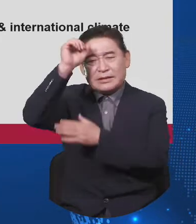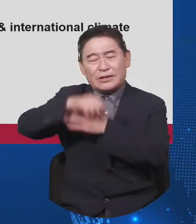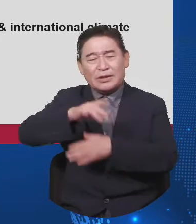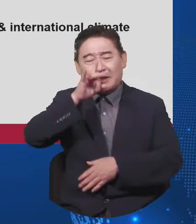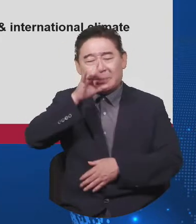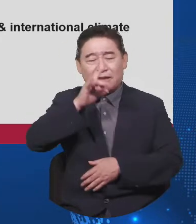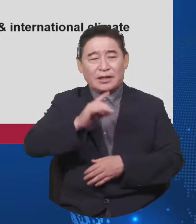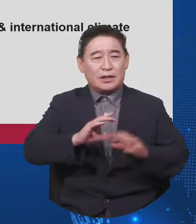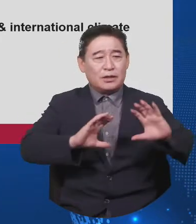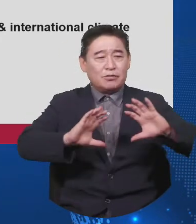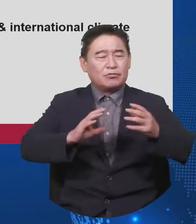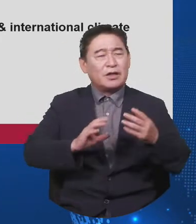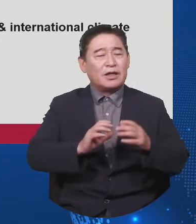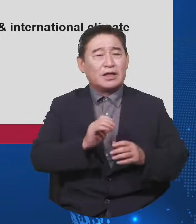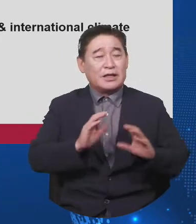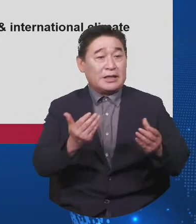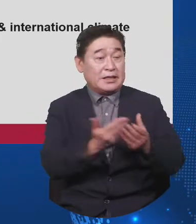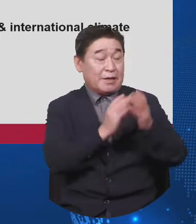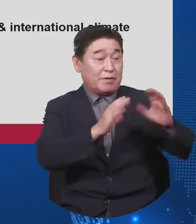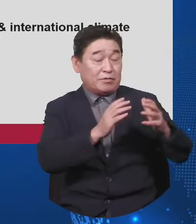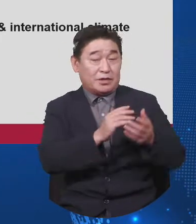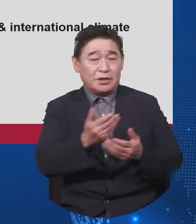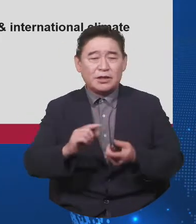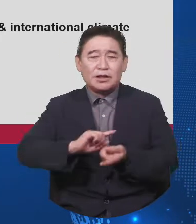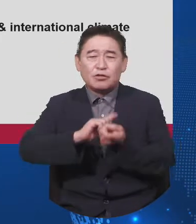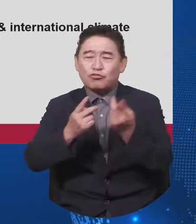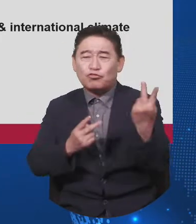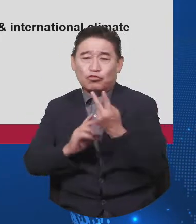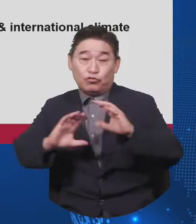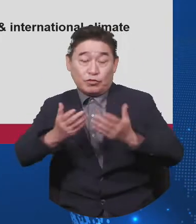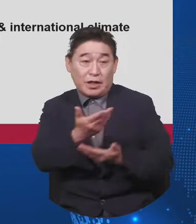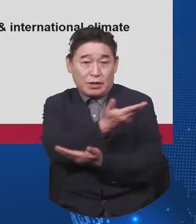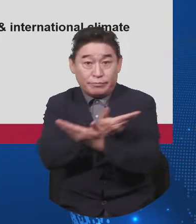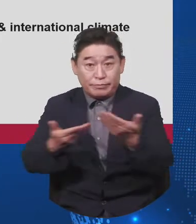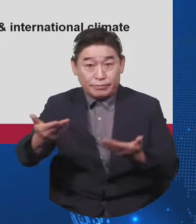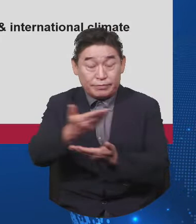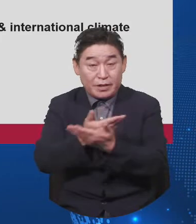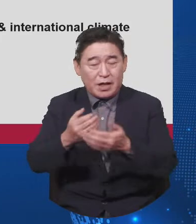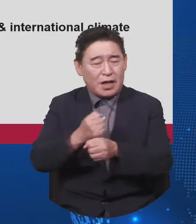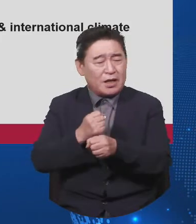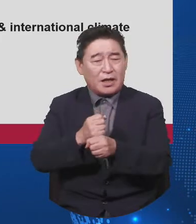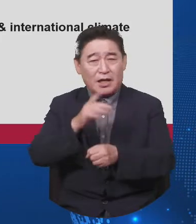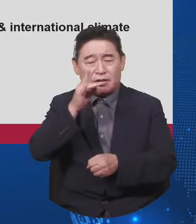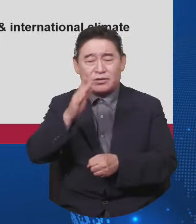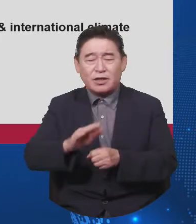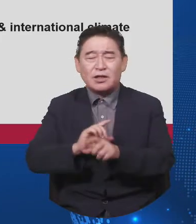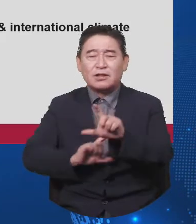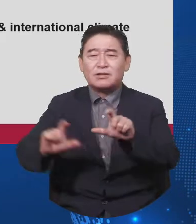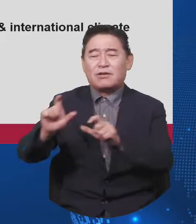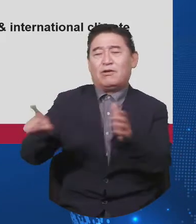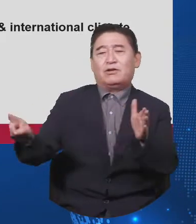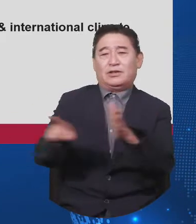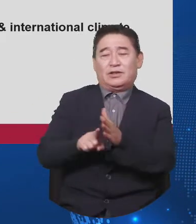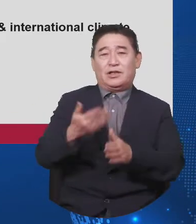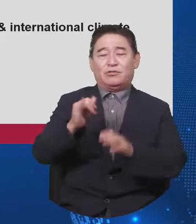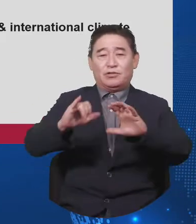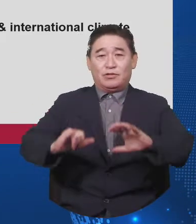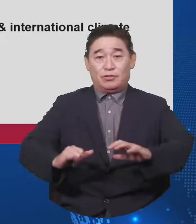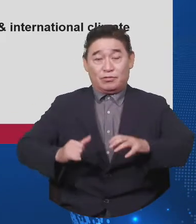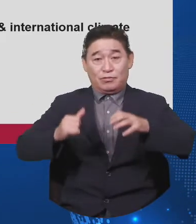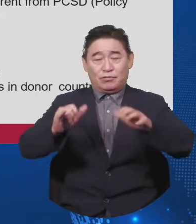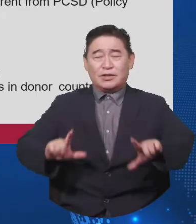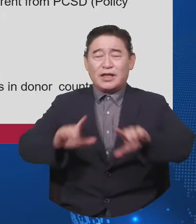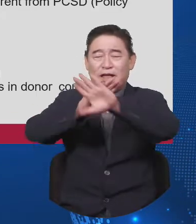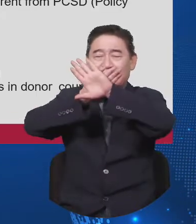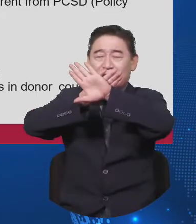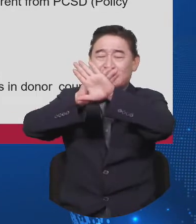really need to find a way how to introduce a more credible international climate finance reporting